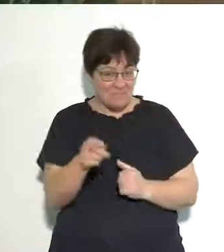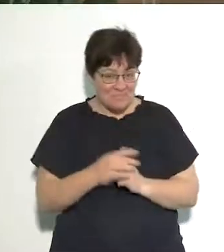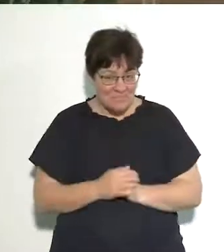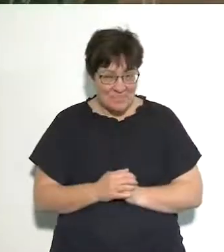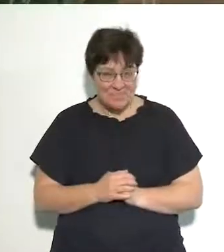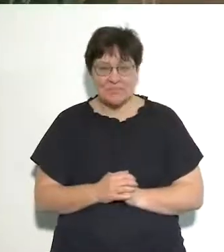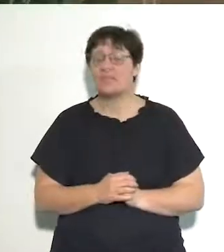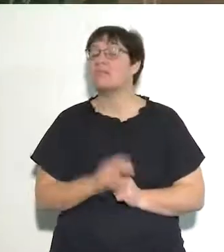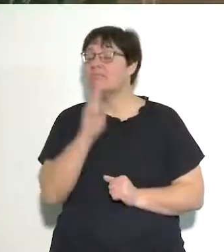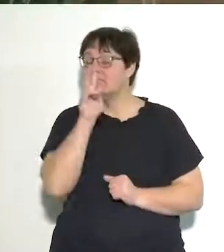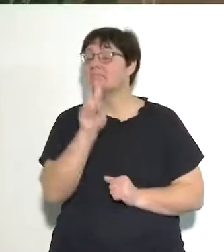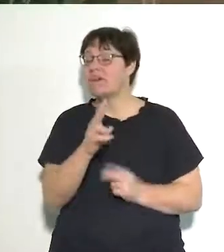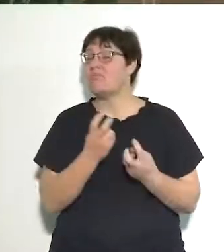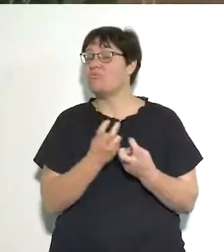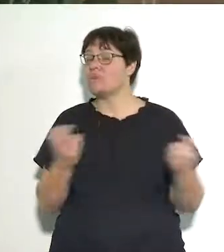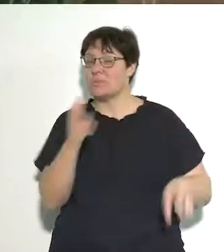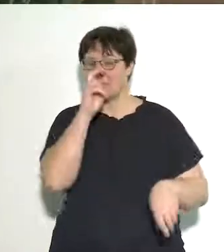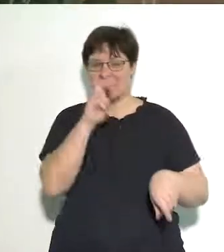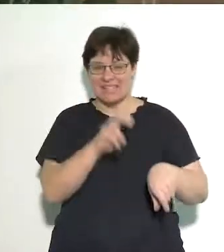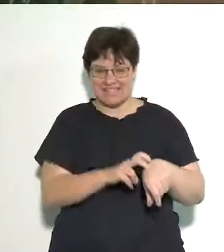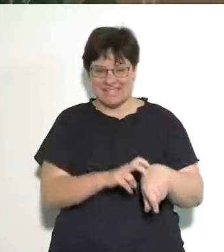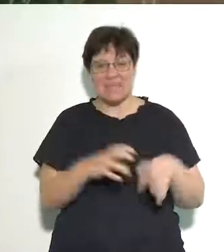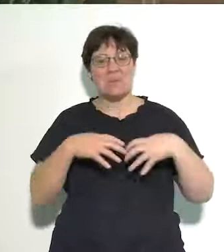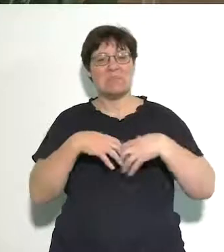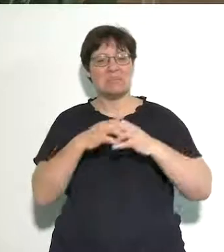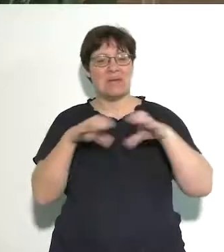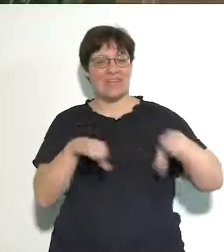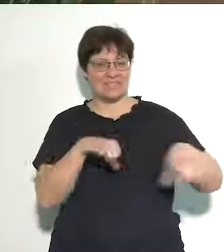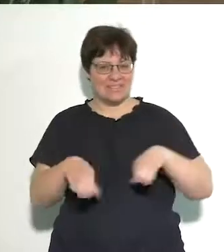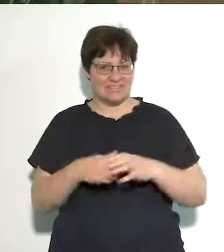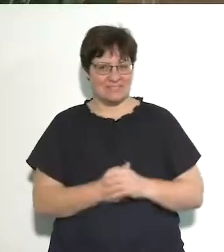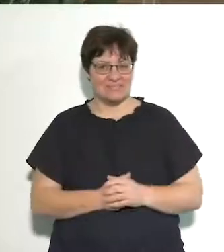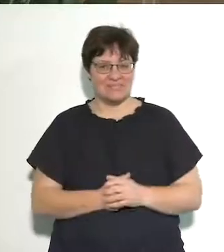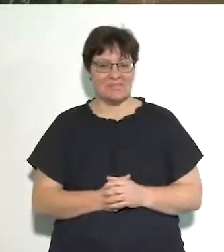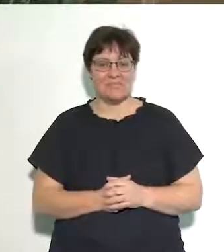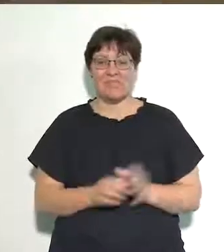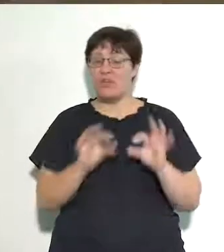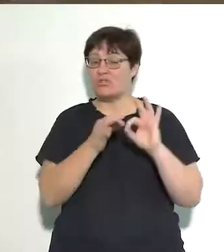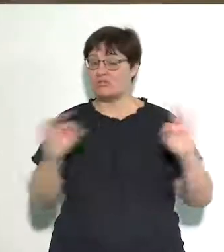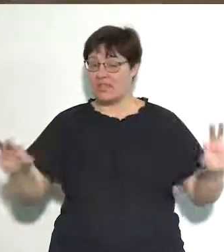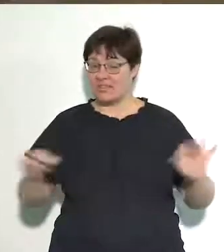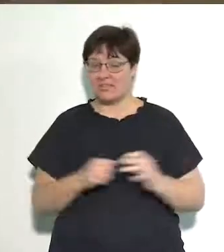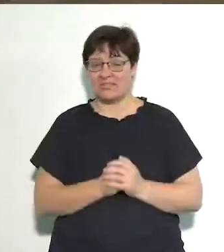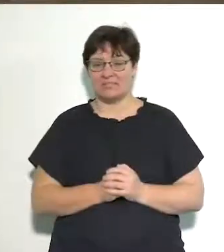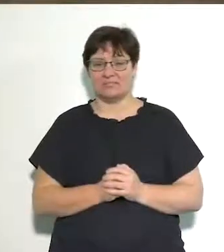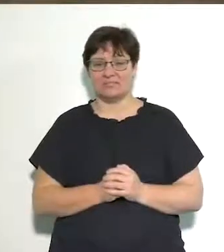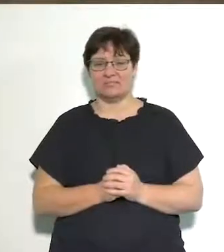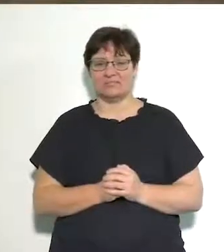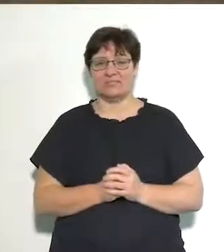beans thereafter. The following resources are what you'll need to complete the activity: some